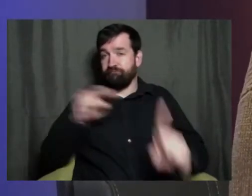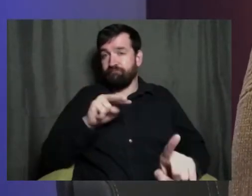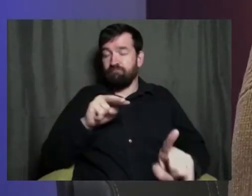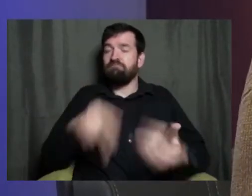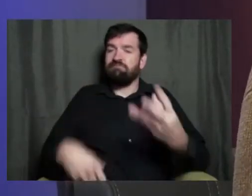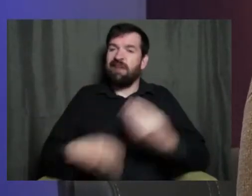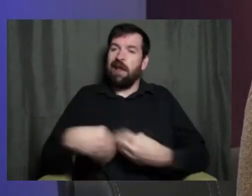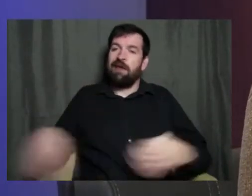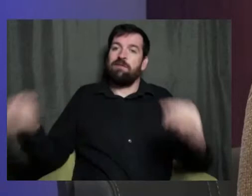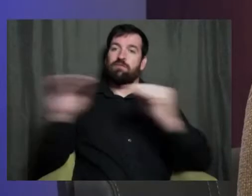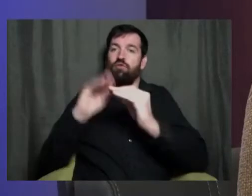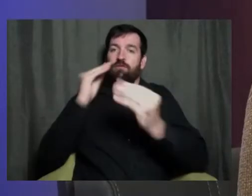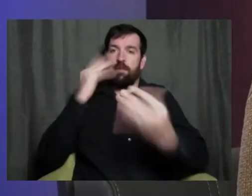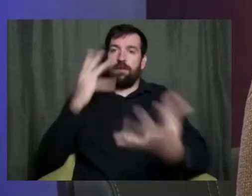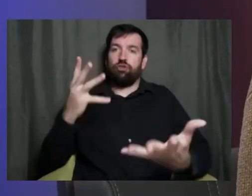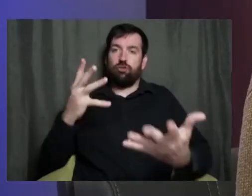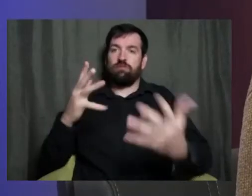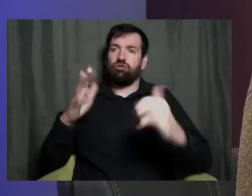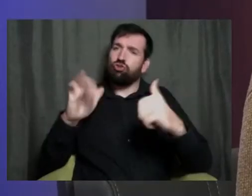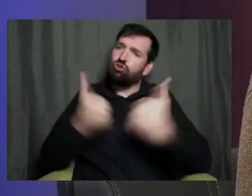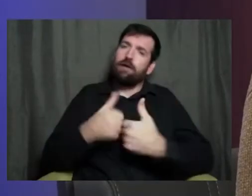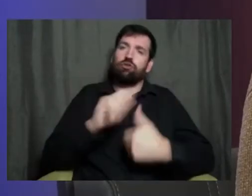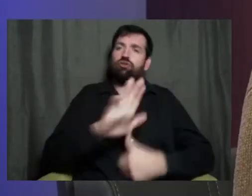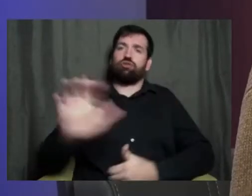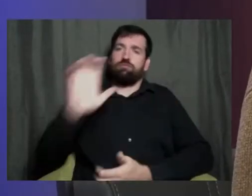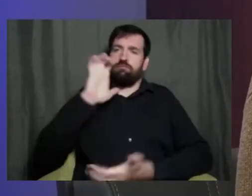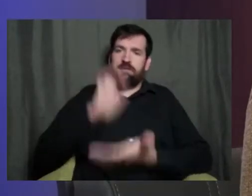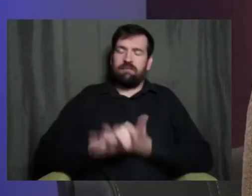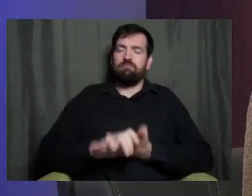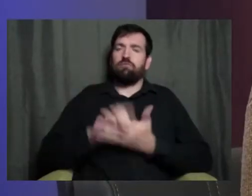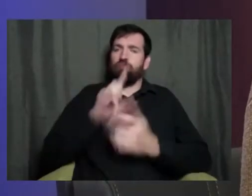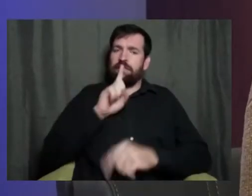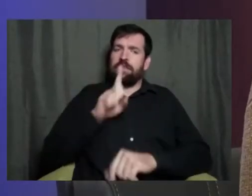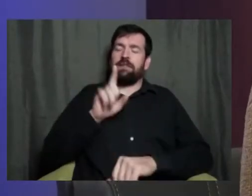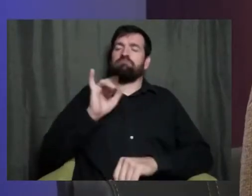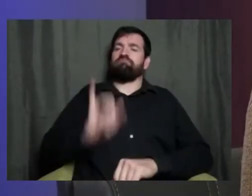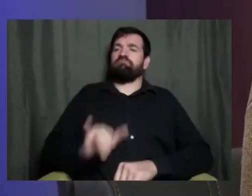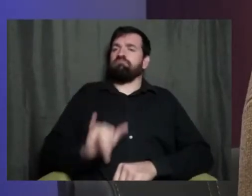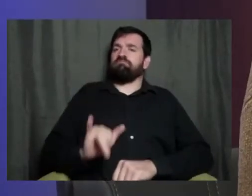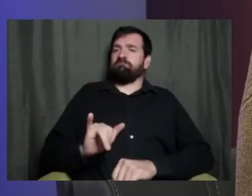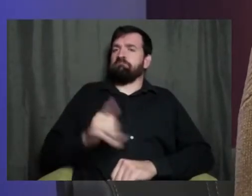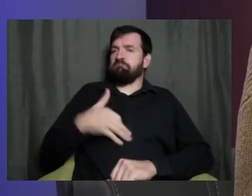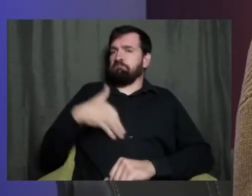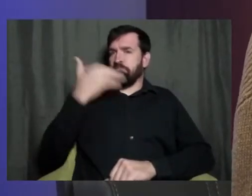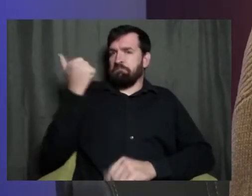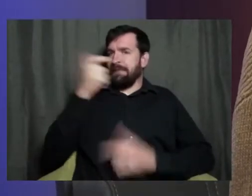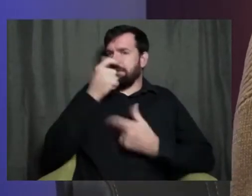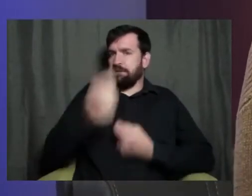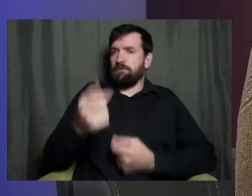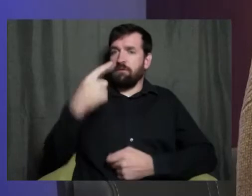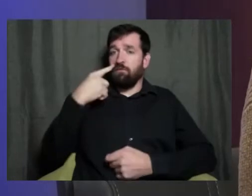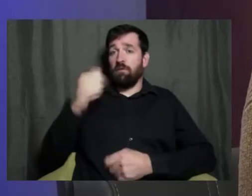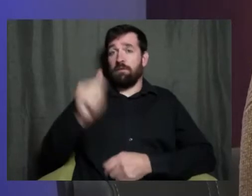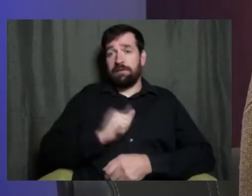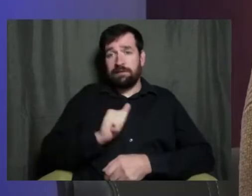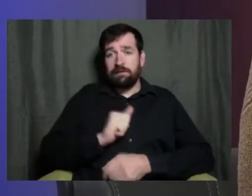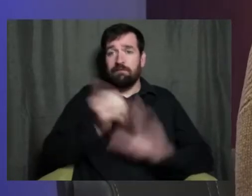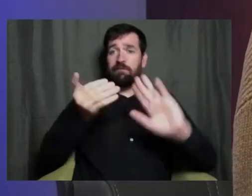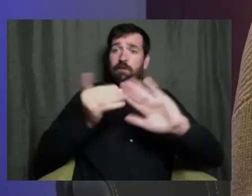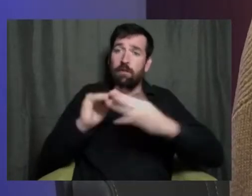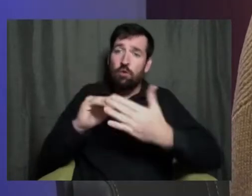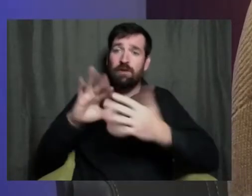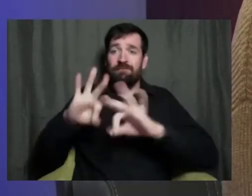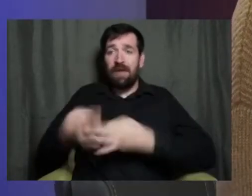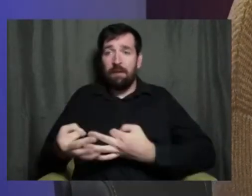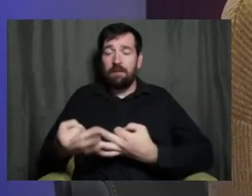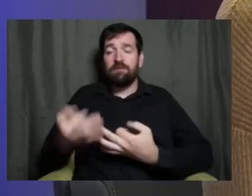that kind of makes you challenge that makes you really sit and think about what's in my best good, what's in the best good of my family or my community. That may be a helpful